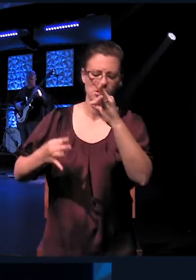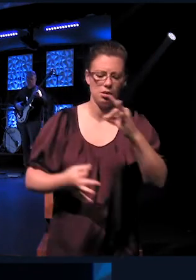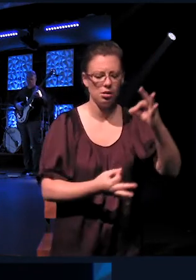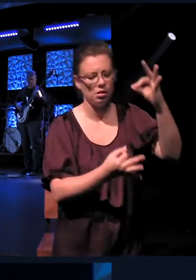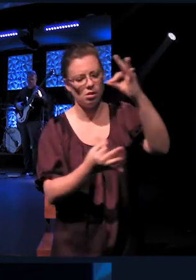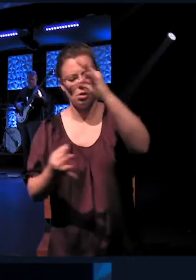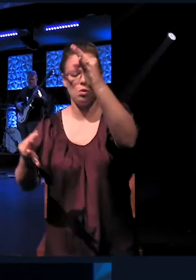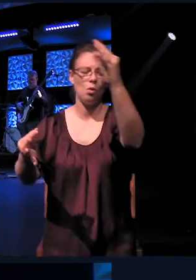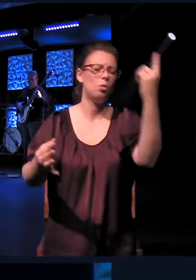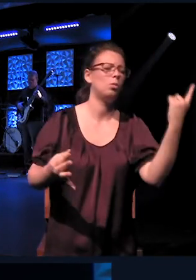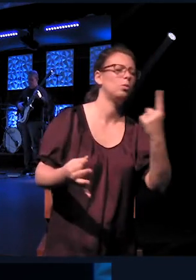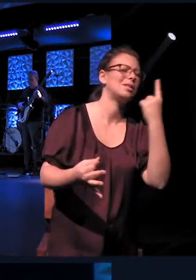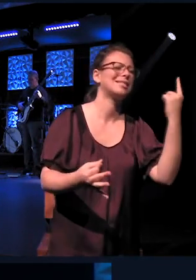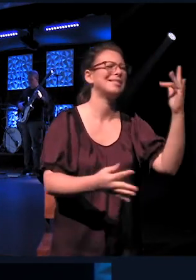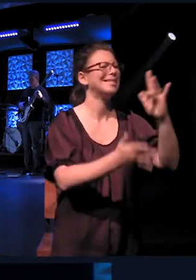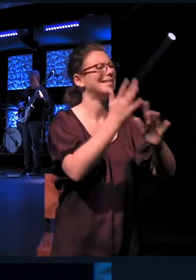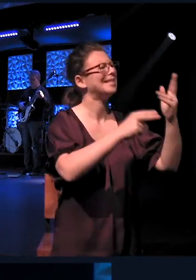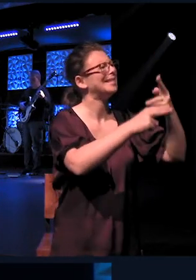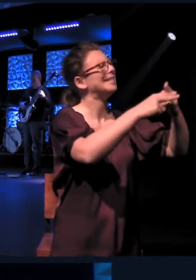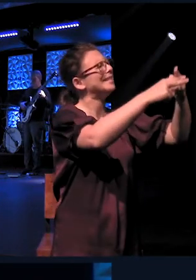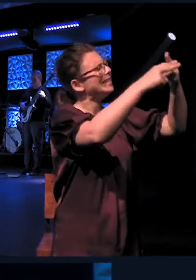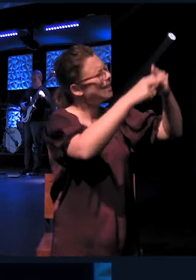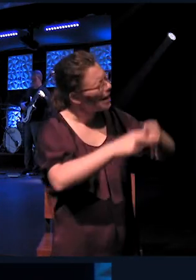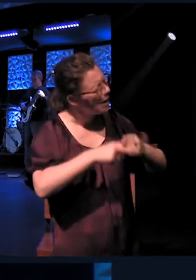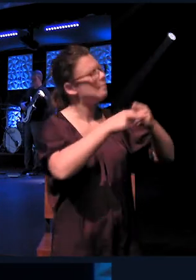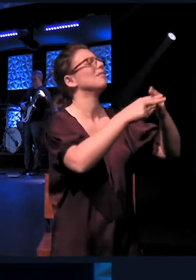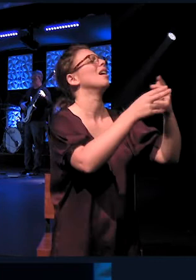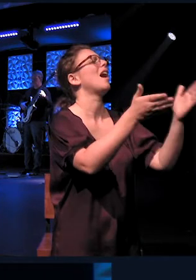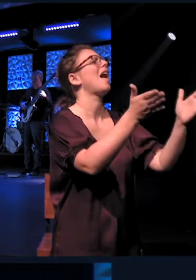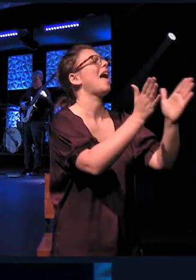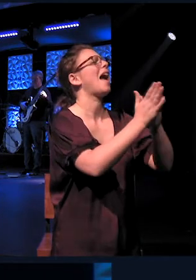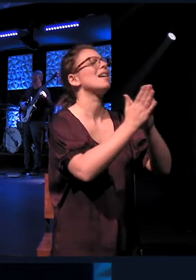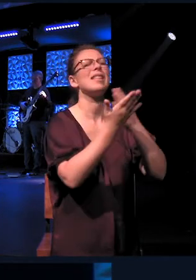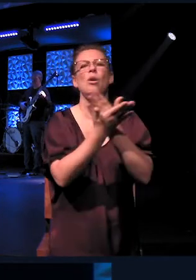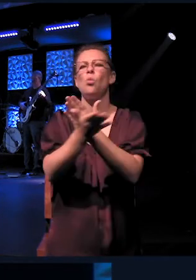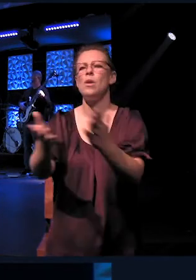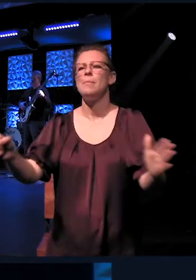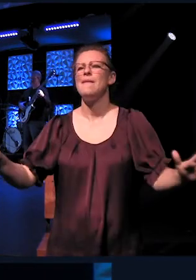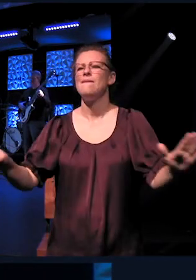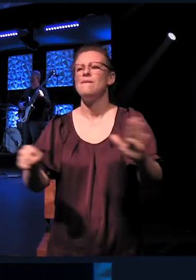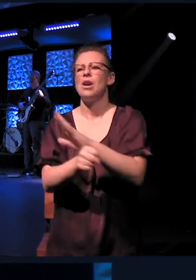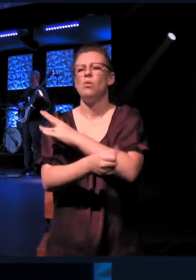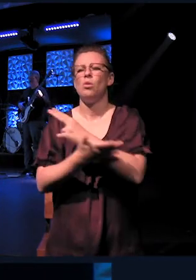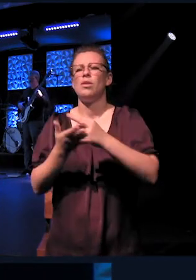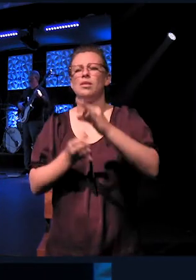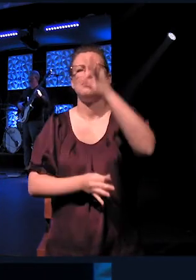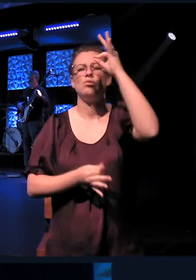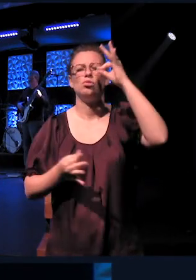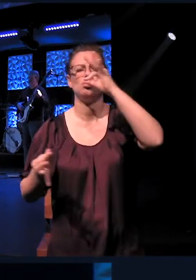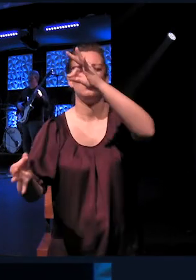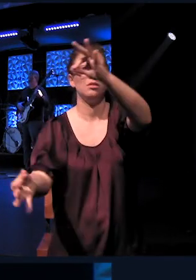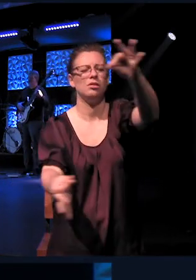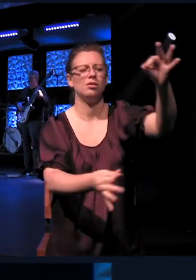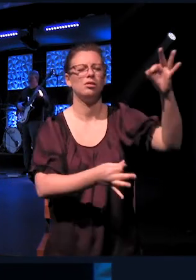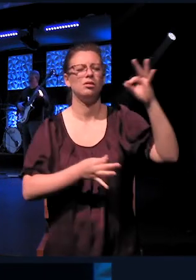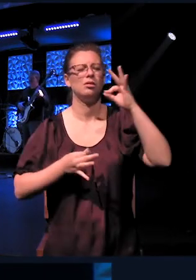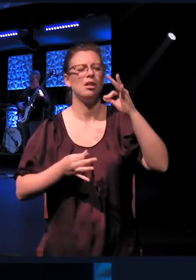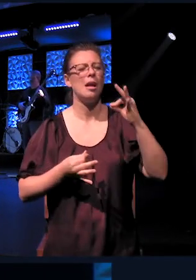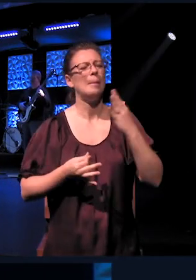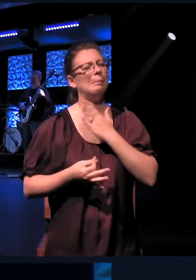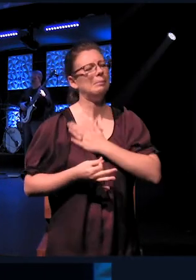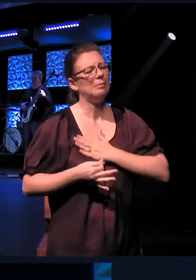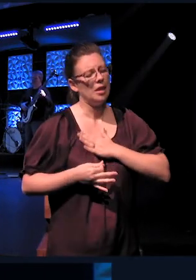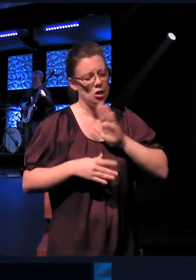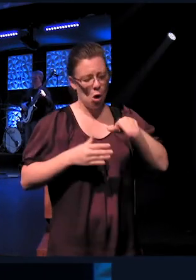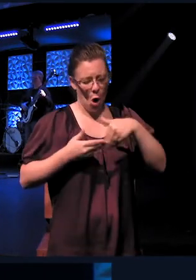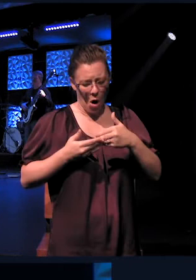the name of Jesus that you would fill us to overflowing with the Holy Spirit. You would fill every nook, crevice, and cranny